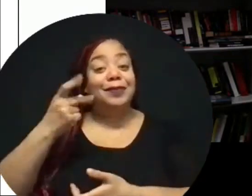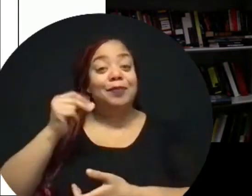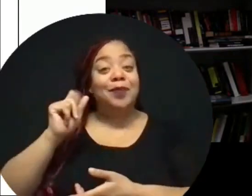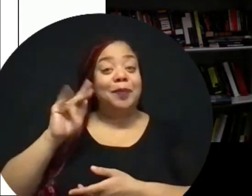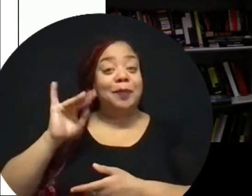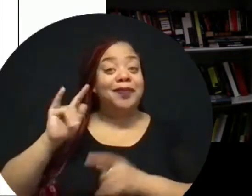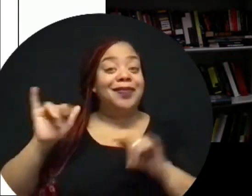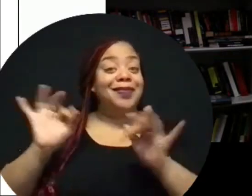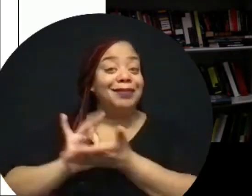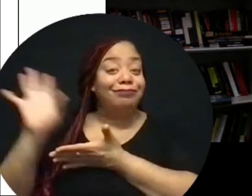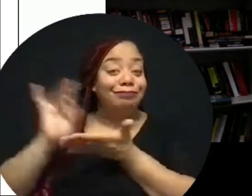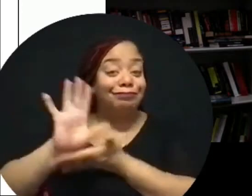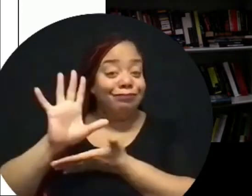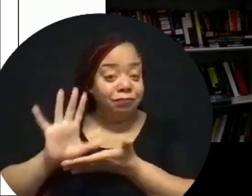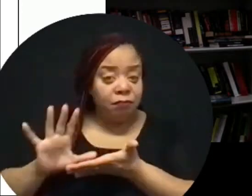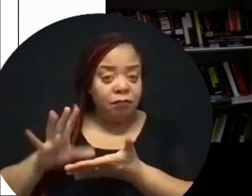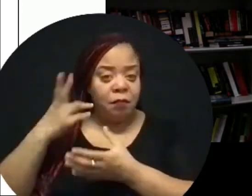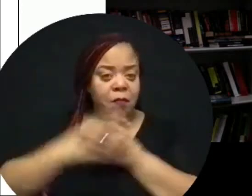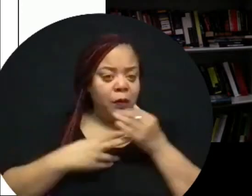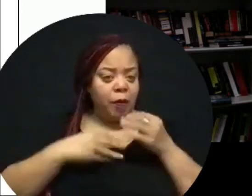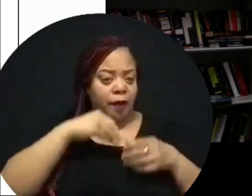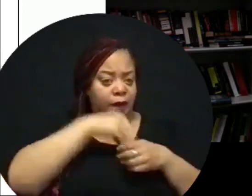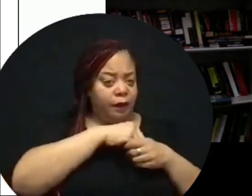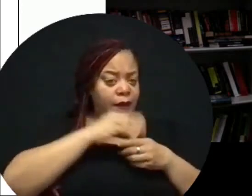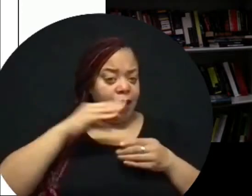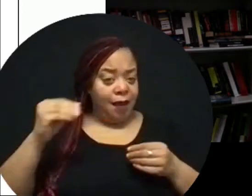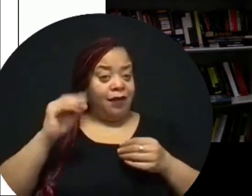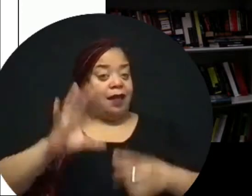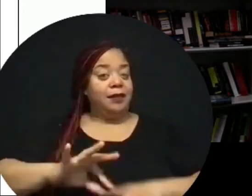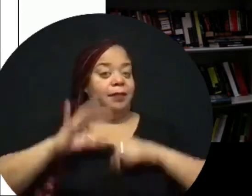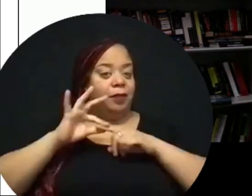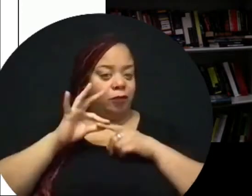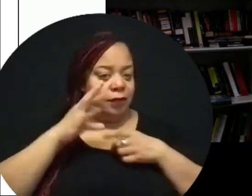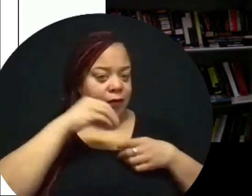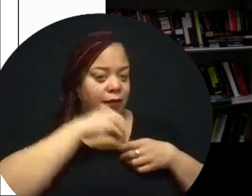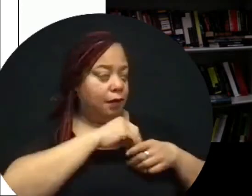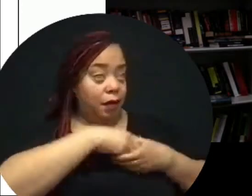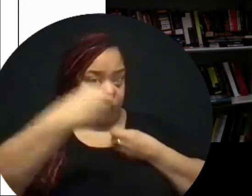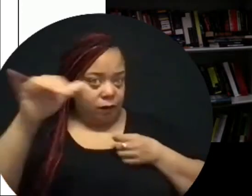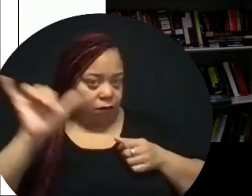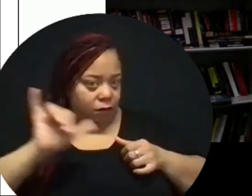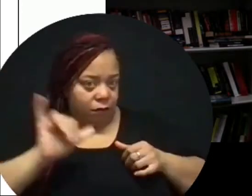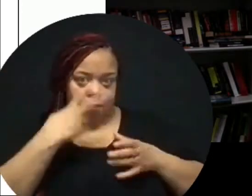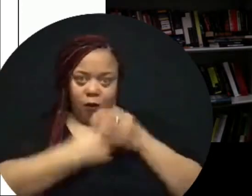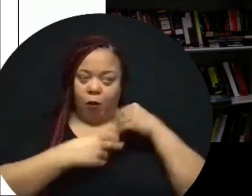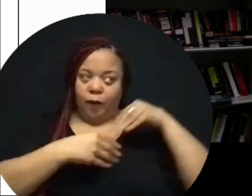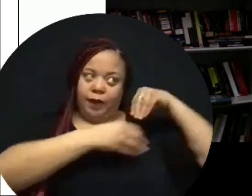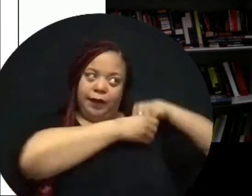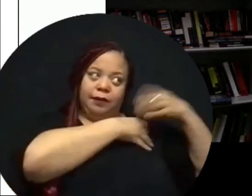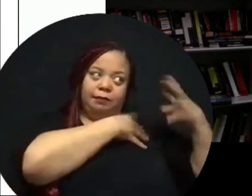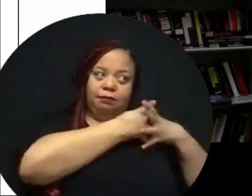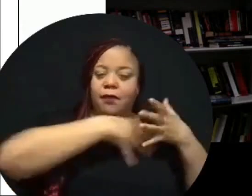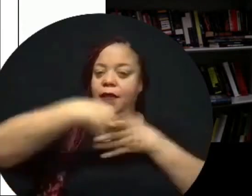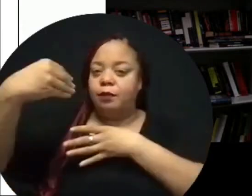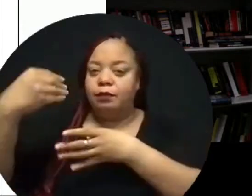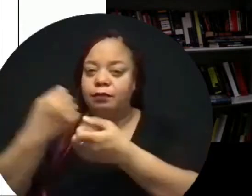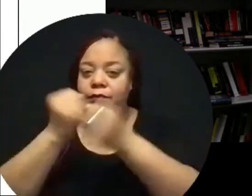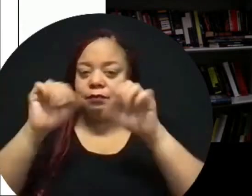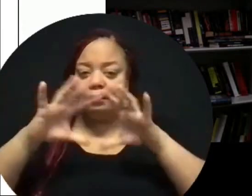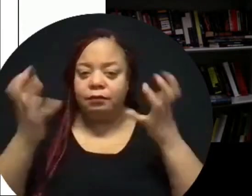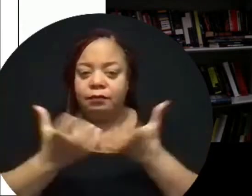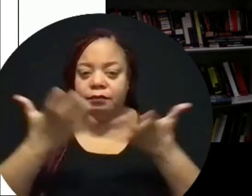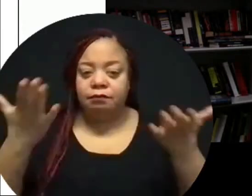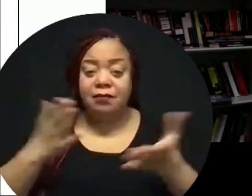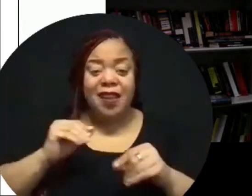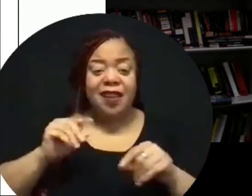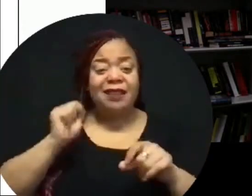through People's Movement Assembly, which is our kind of next move. Building out from the grammar